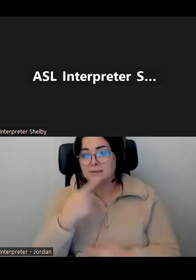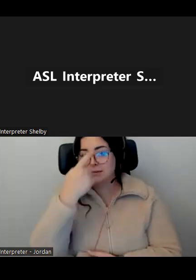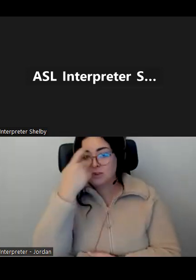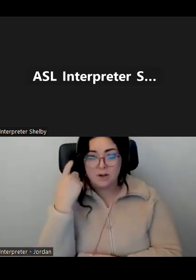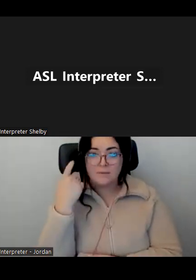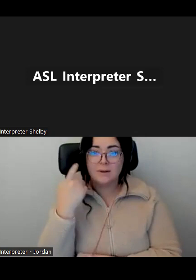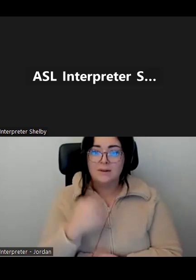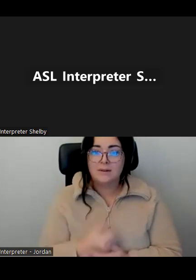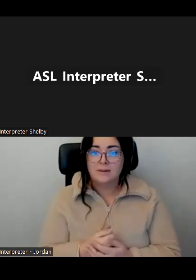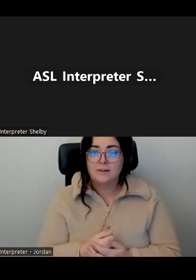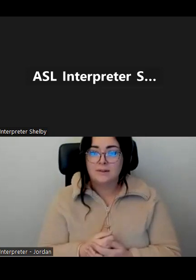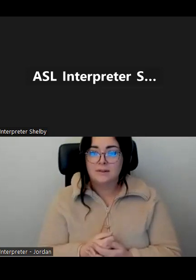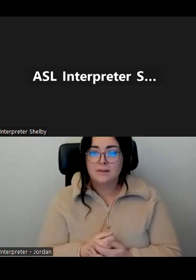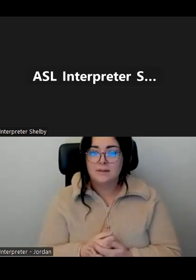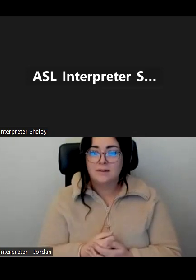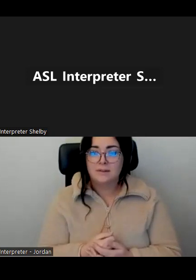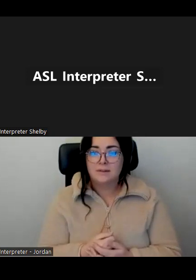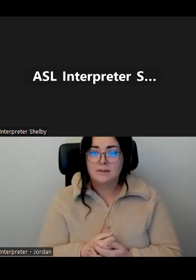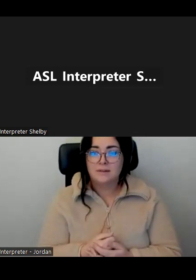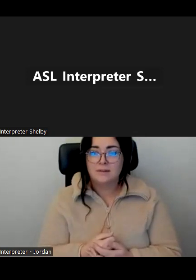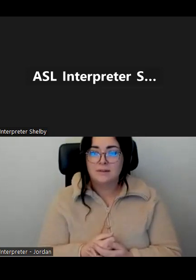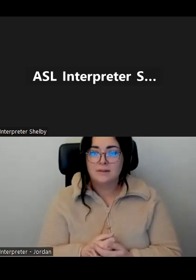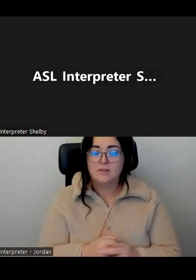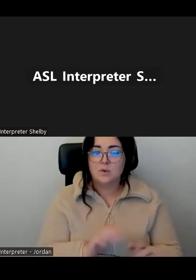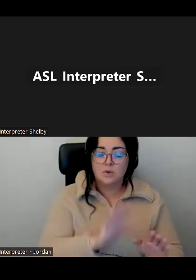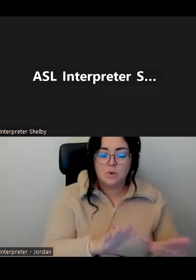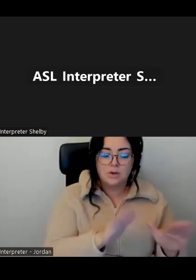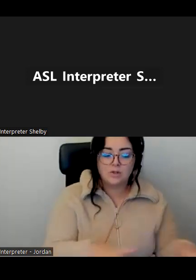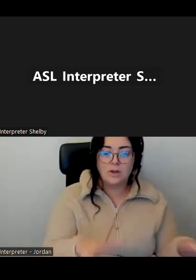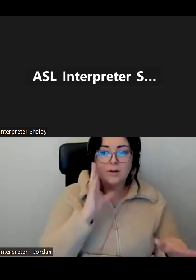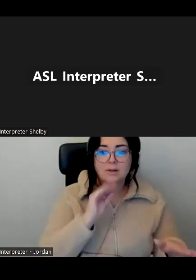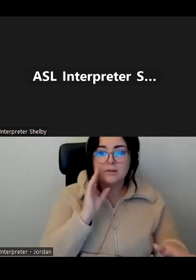right? And how, adverse childhood experiences,